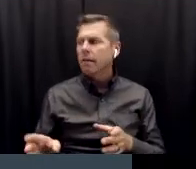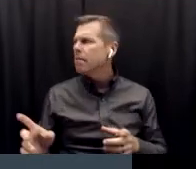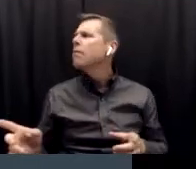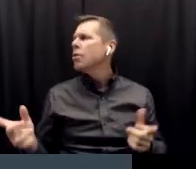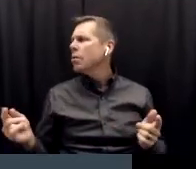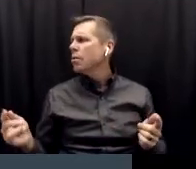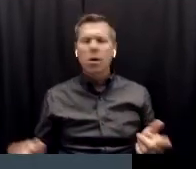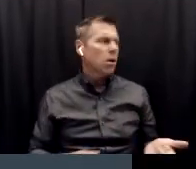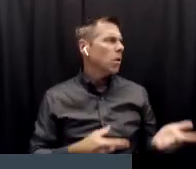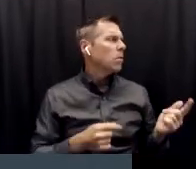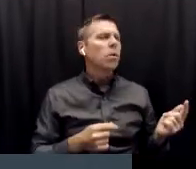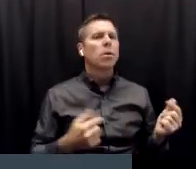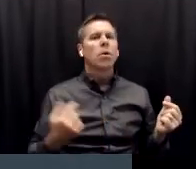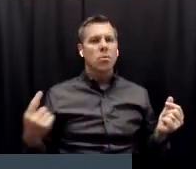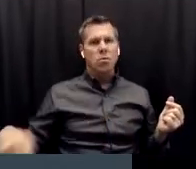mission planning.